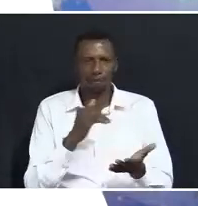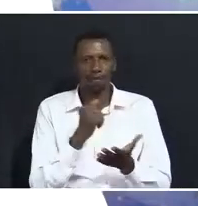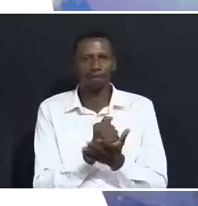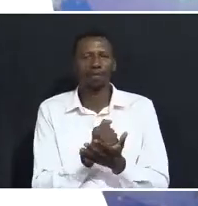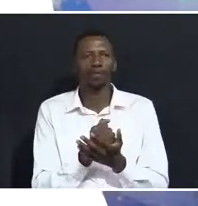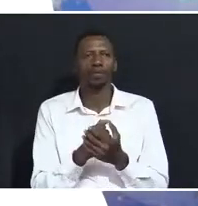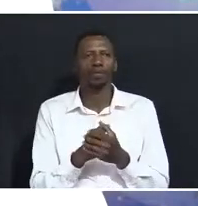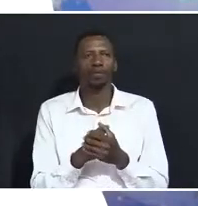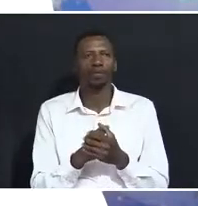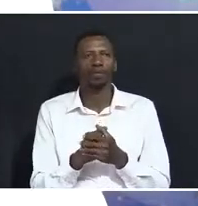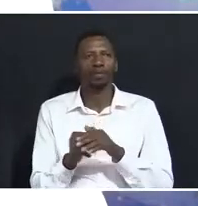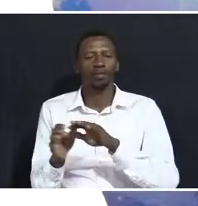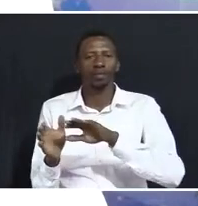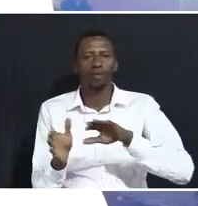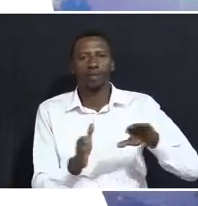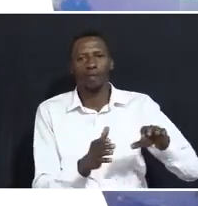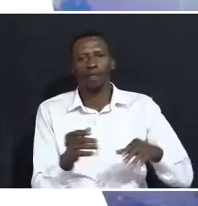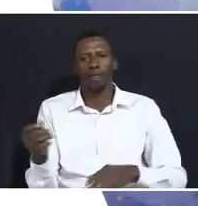In